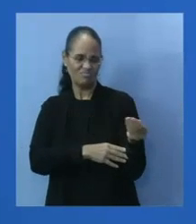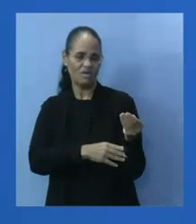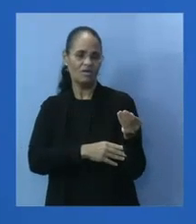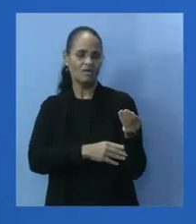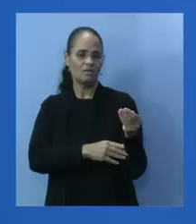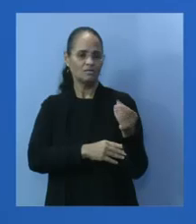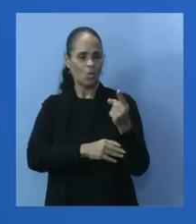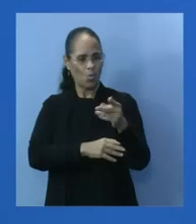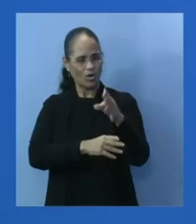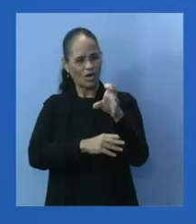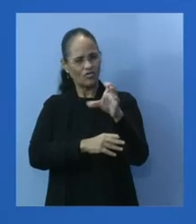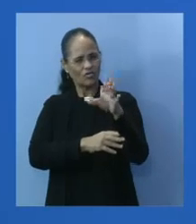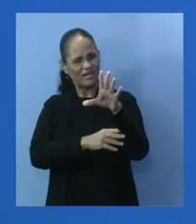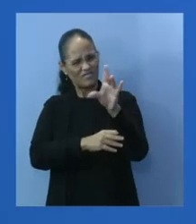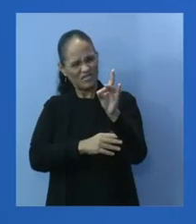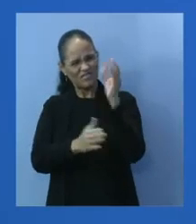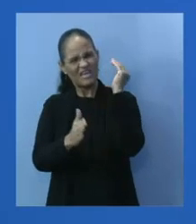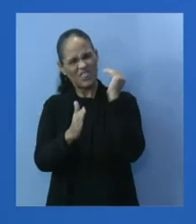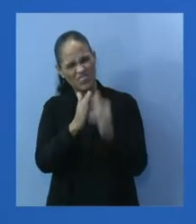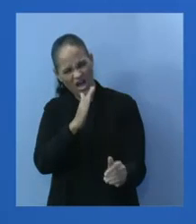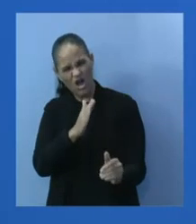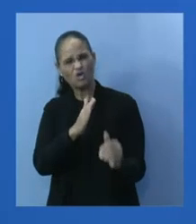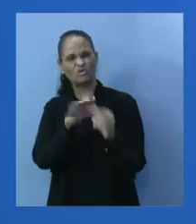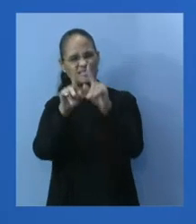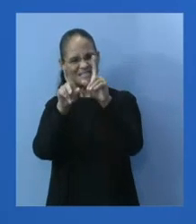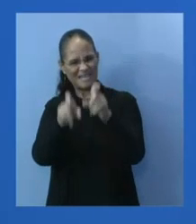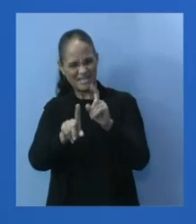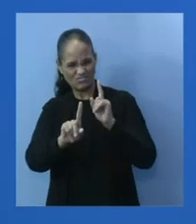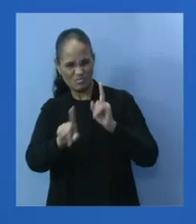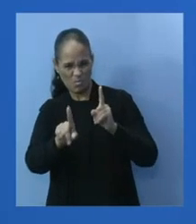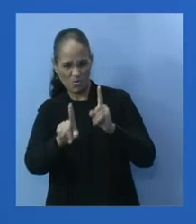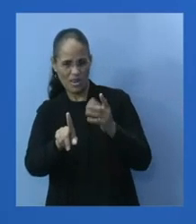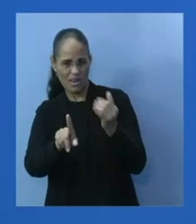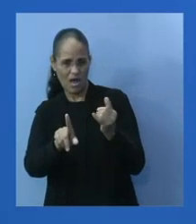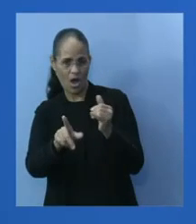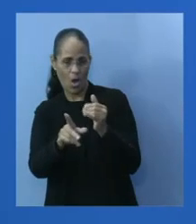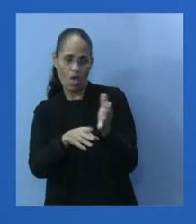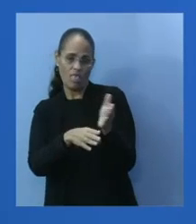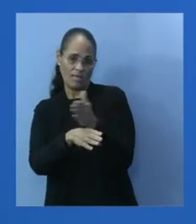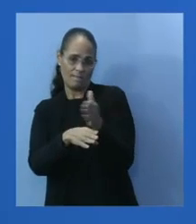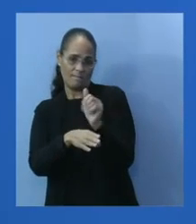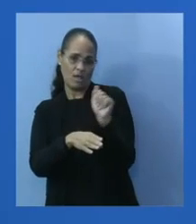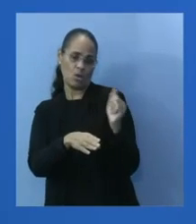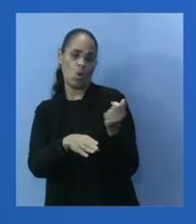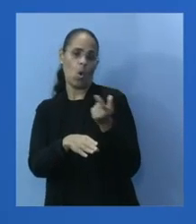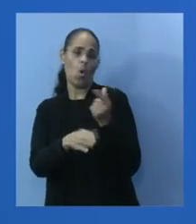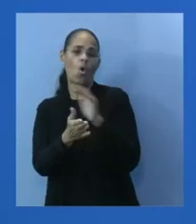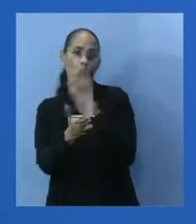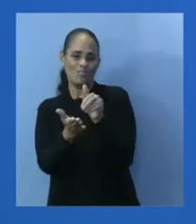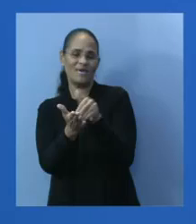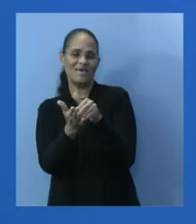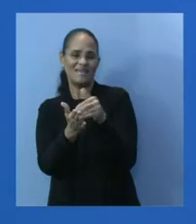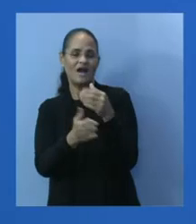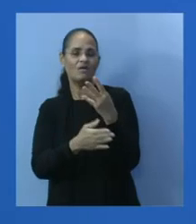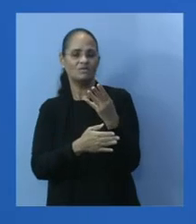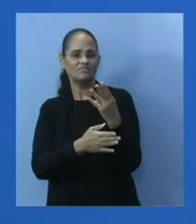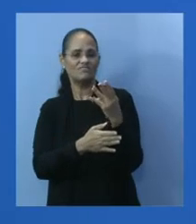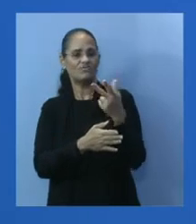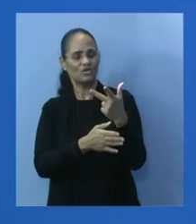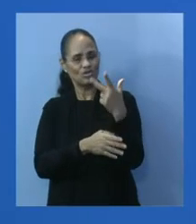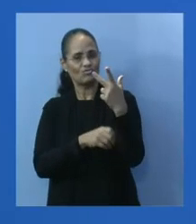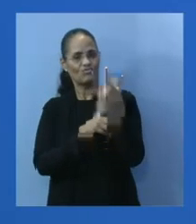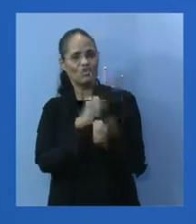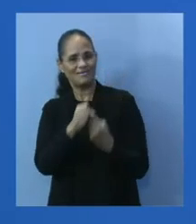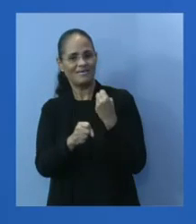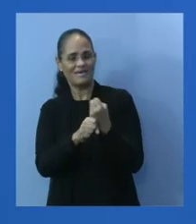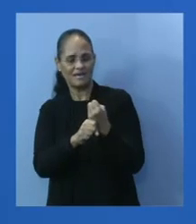the 150,000 test results reported, the mean age of all persons tested is 43 years, with the